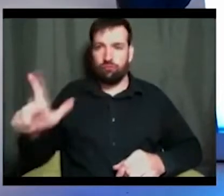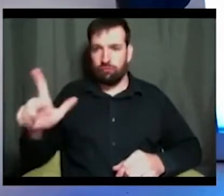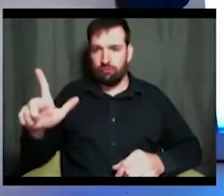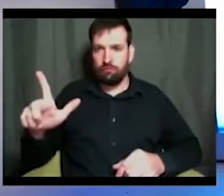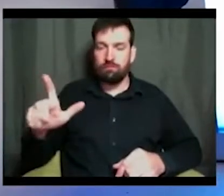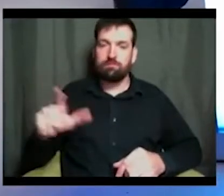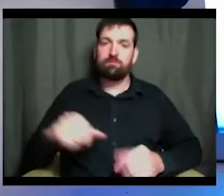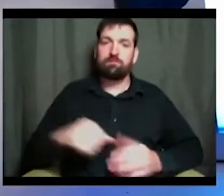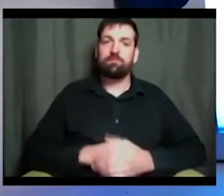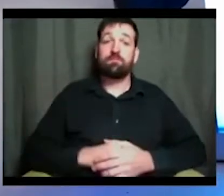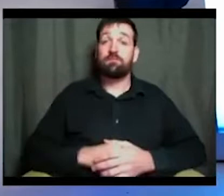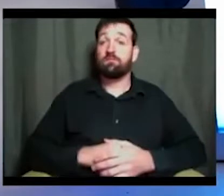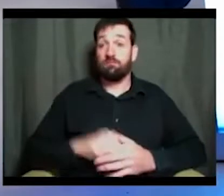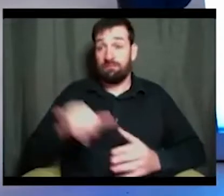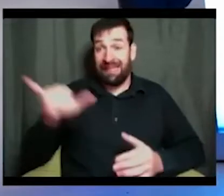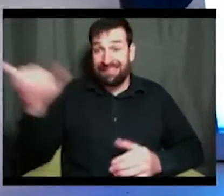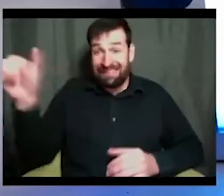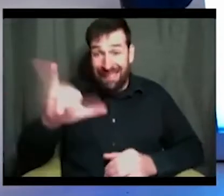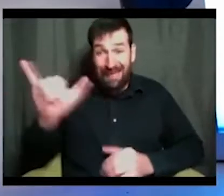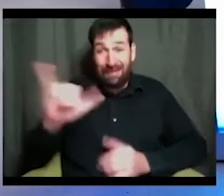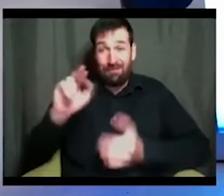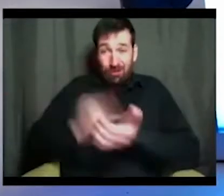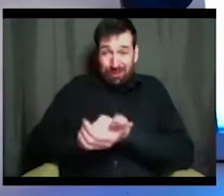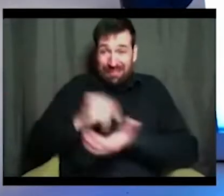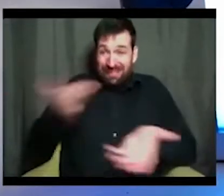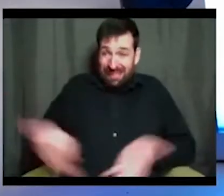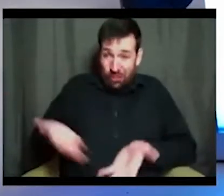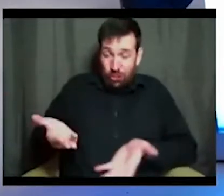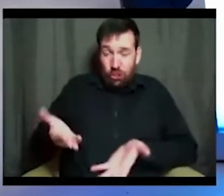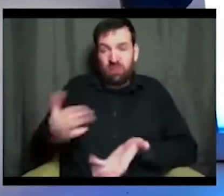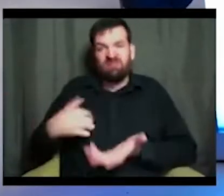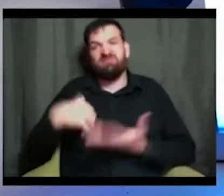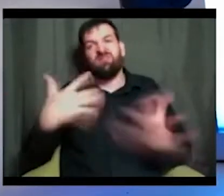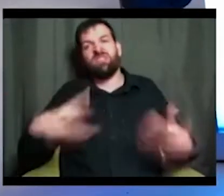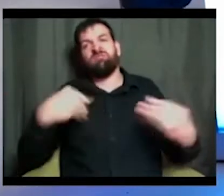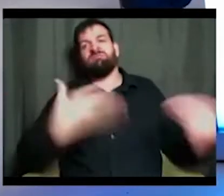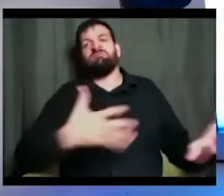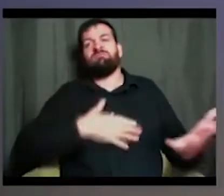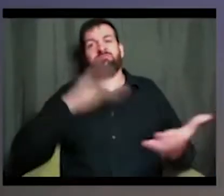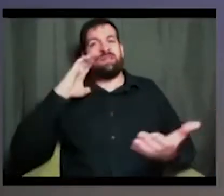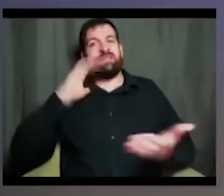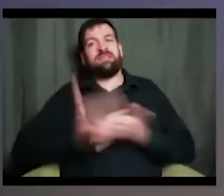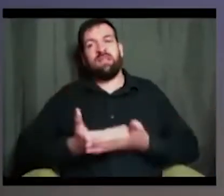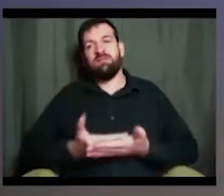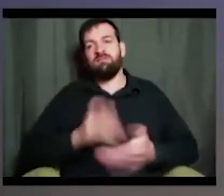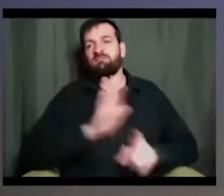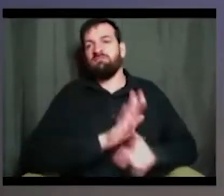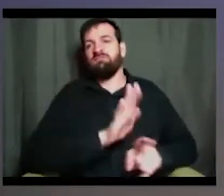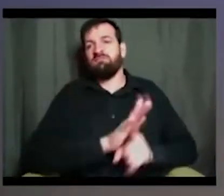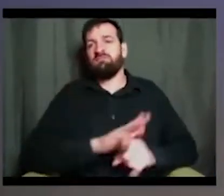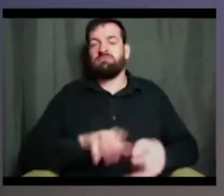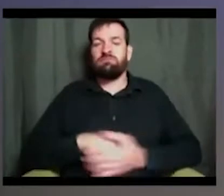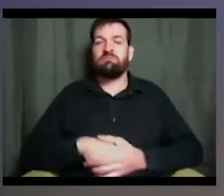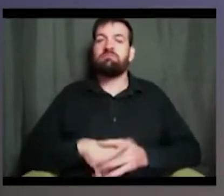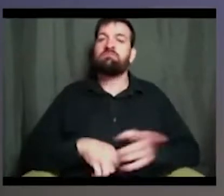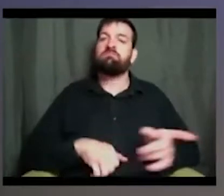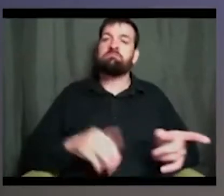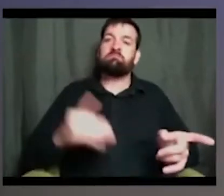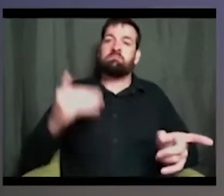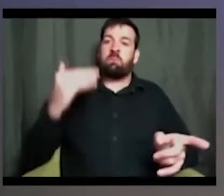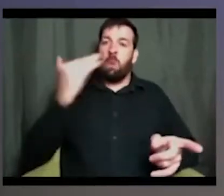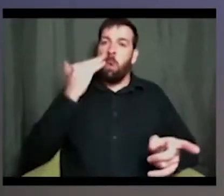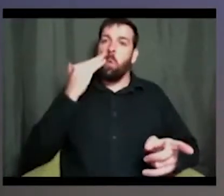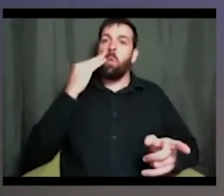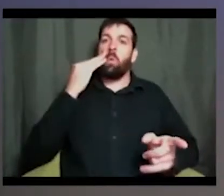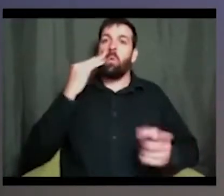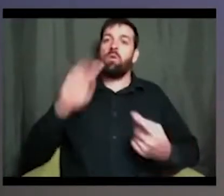the same nurses actually who are here today were the ones who gave my son his vaccine as well, and they know that when you walk